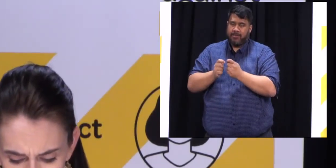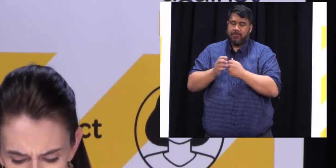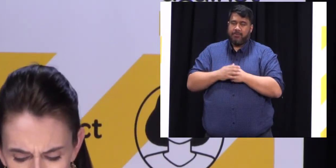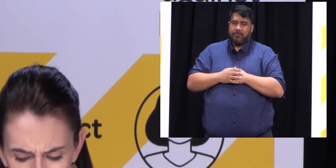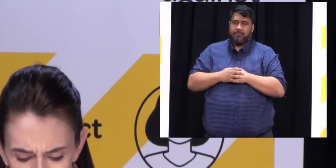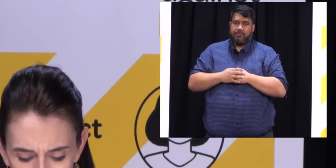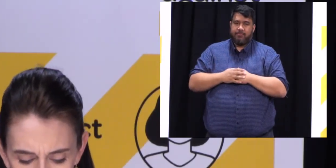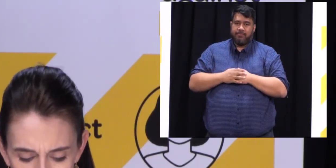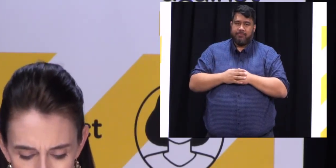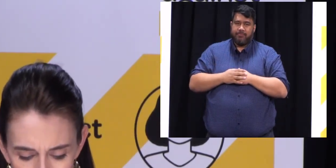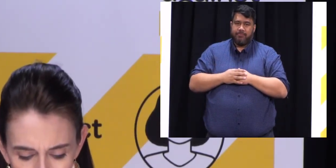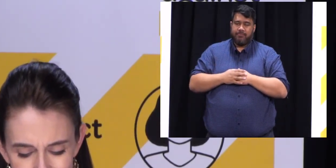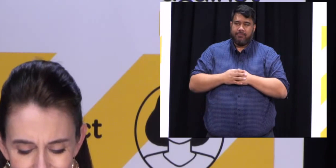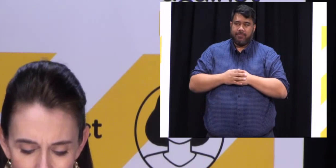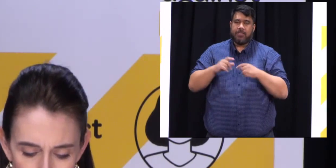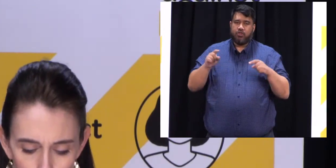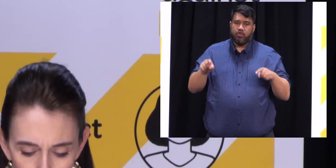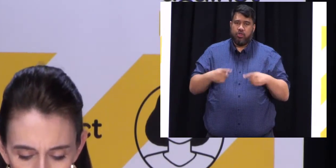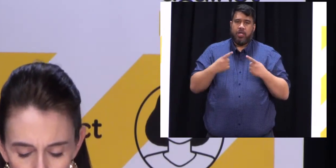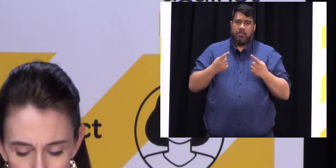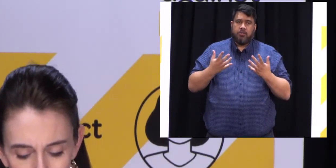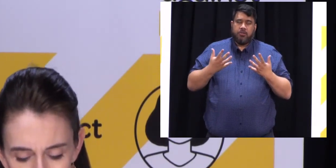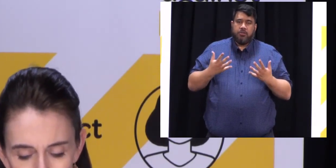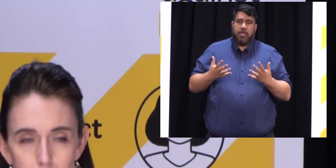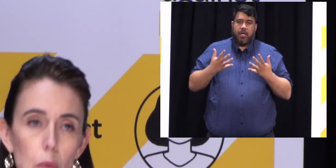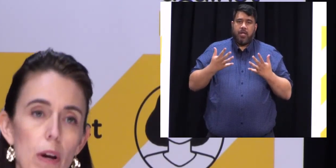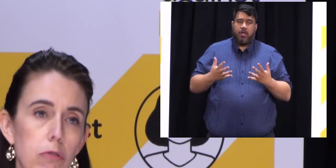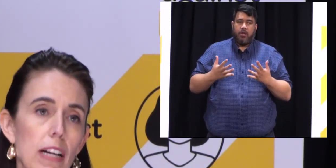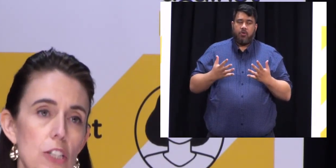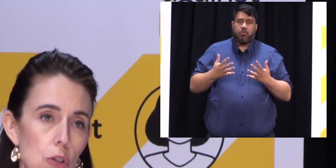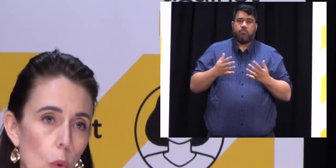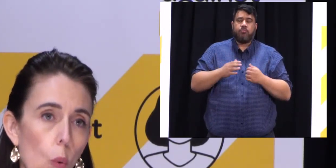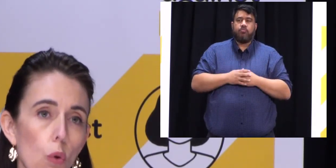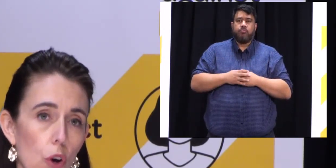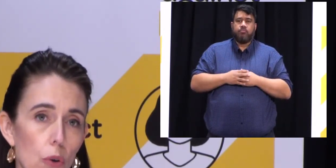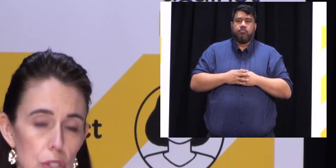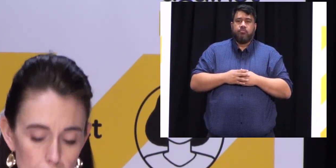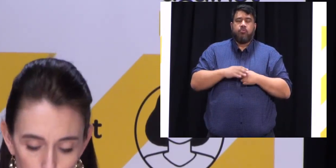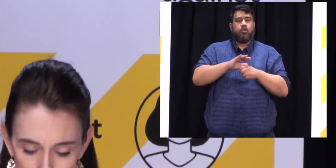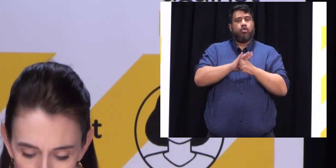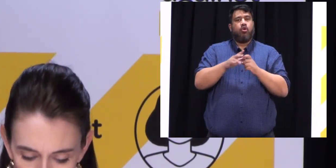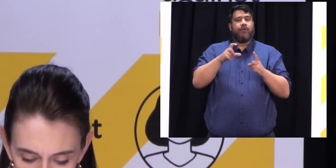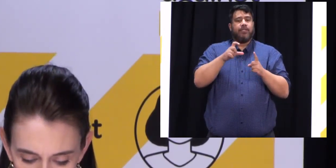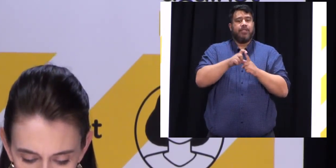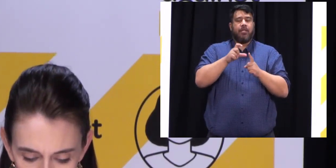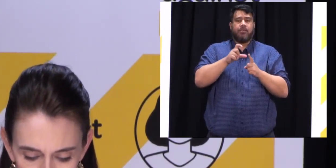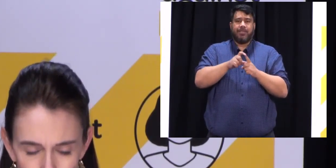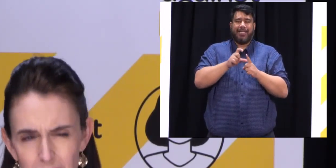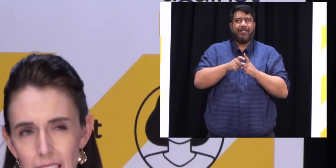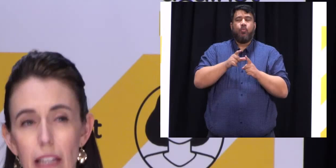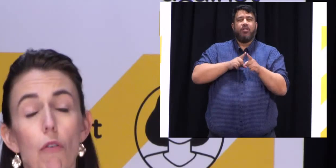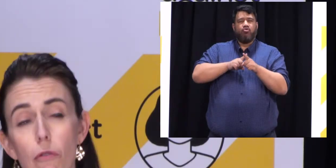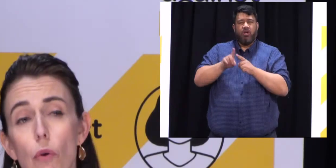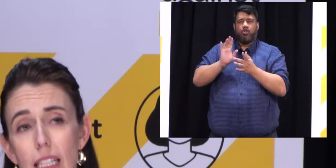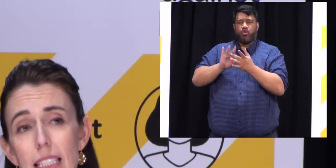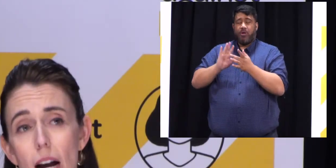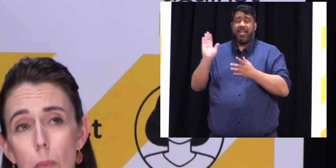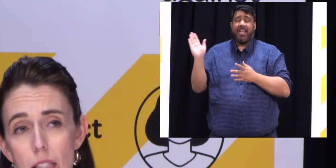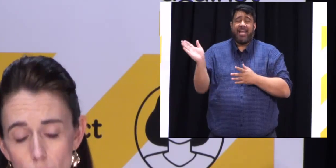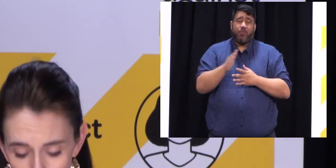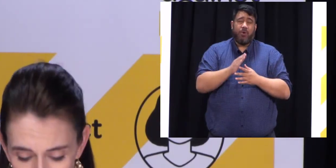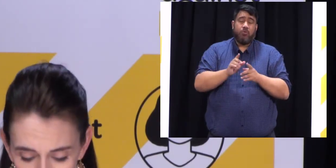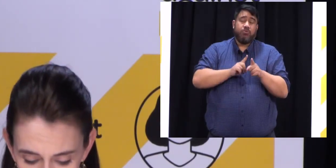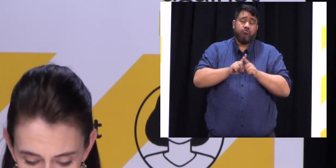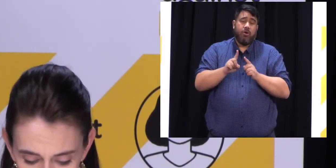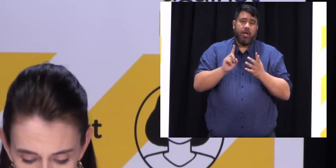though, so we won't always have the same certainty that we've reached all those that we need to. Level 4 does help